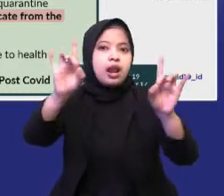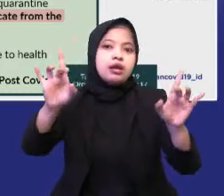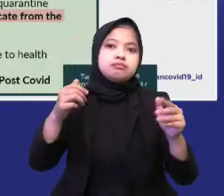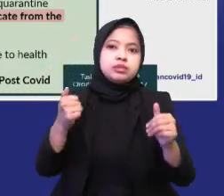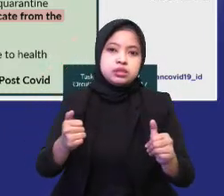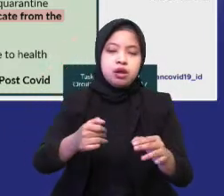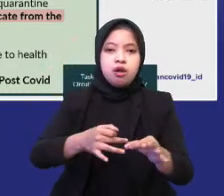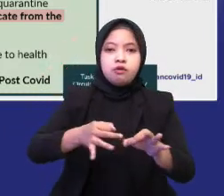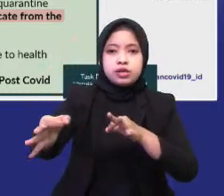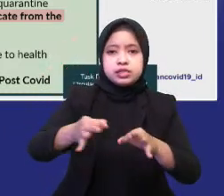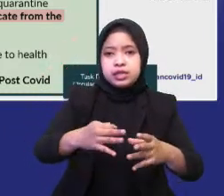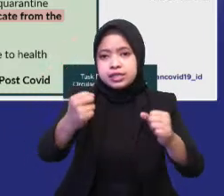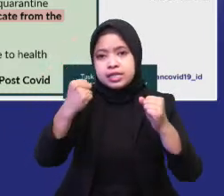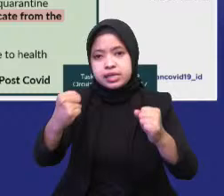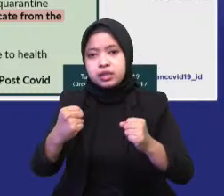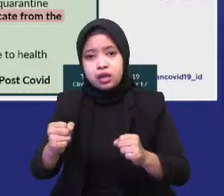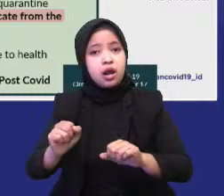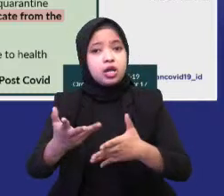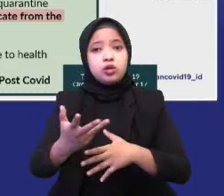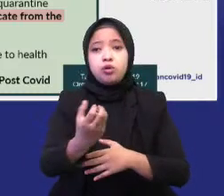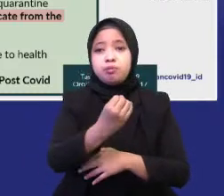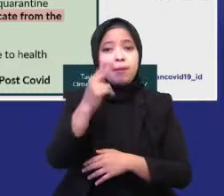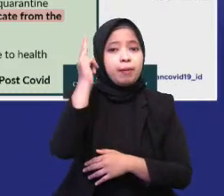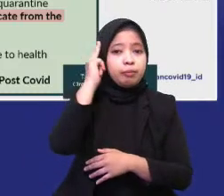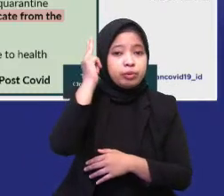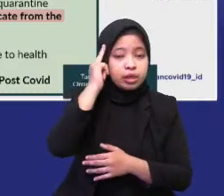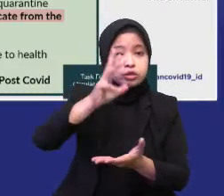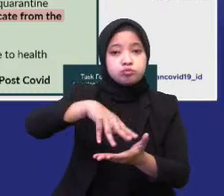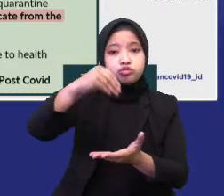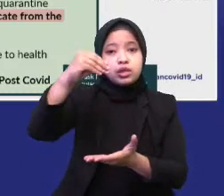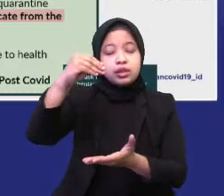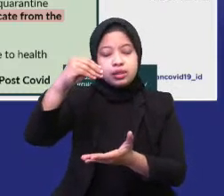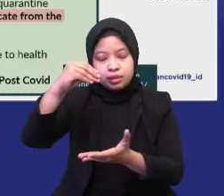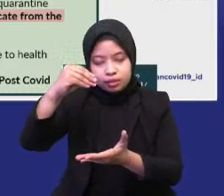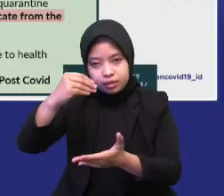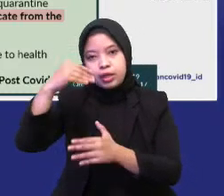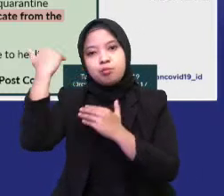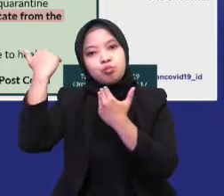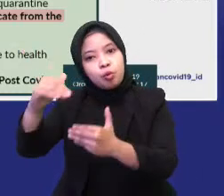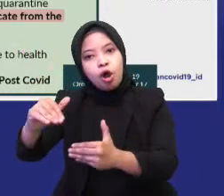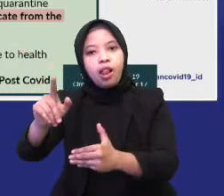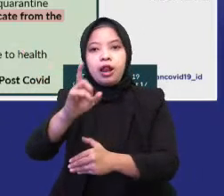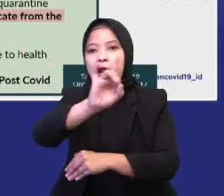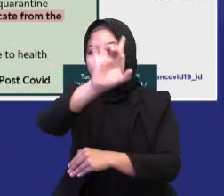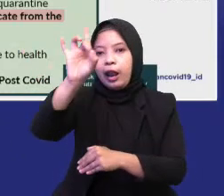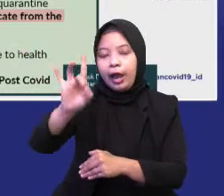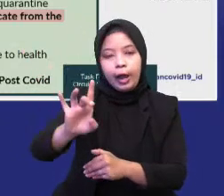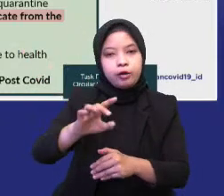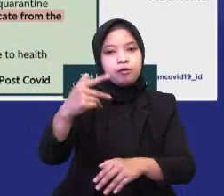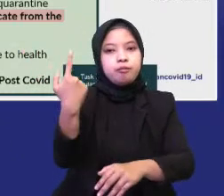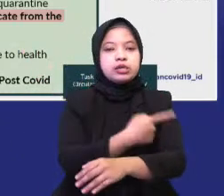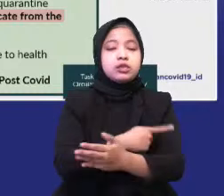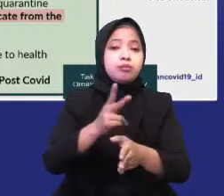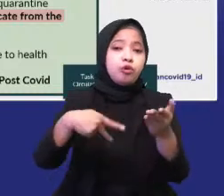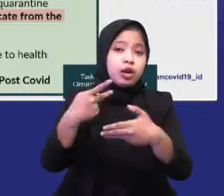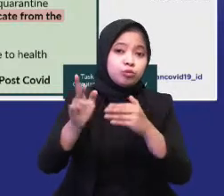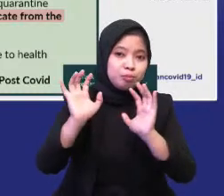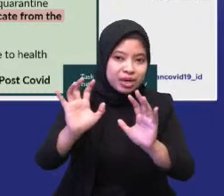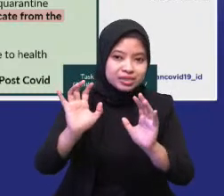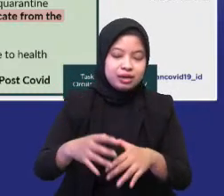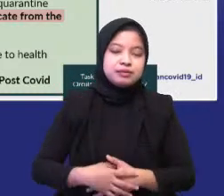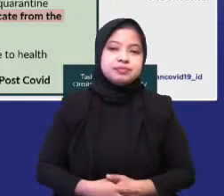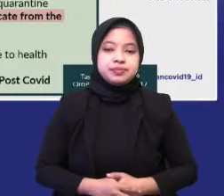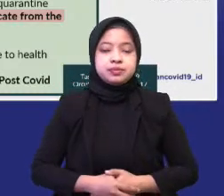the Ministry of Health in the country of departure, stating that the person concerned is no longer actively